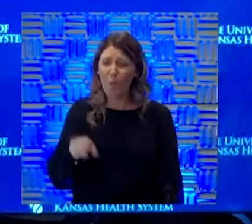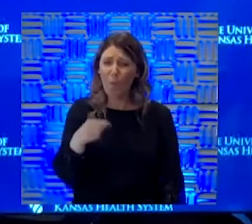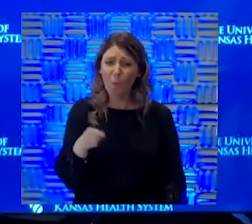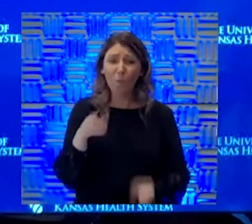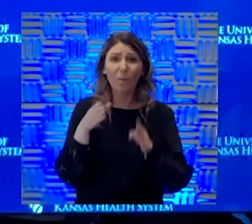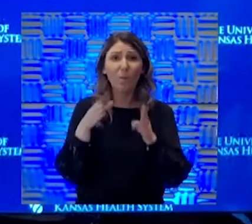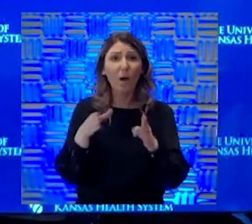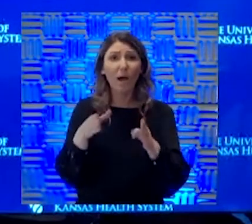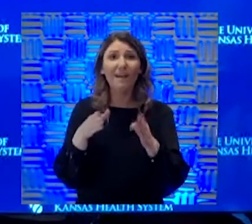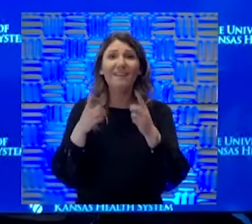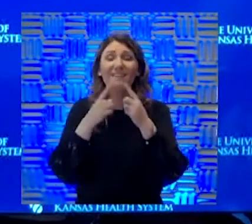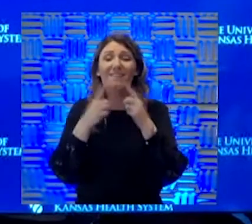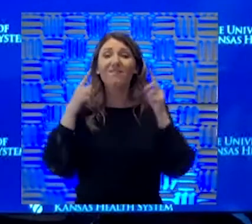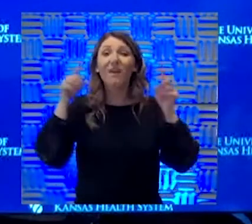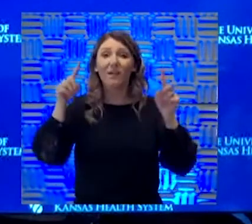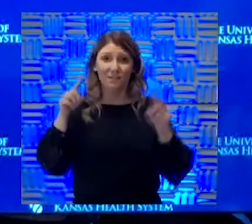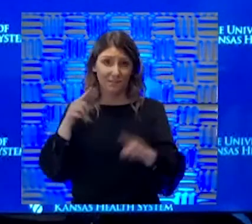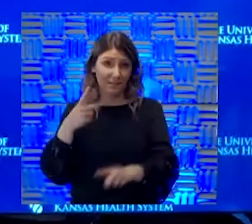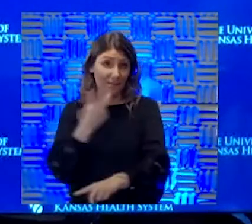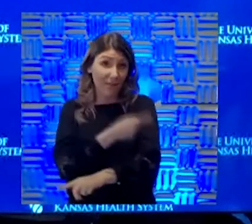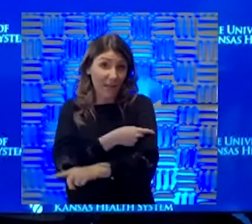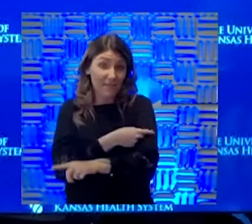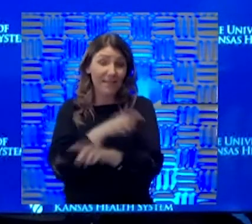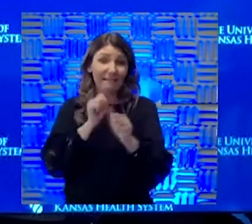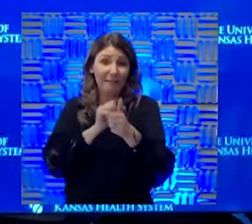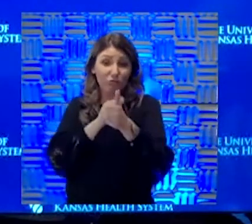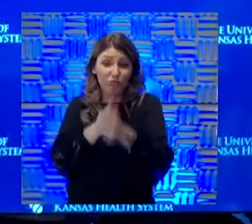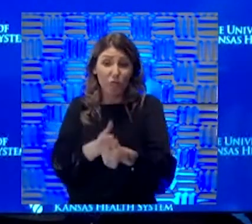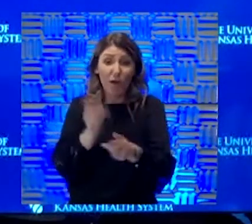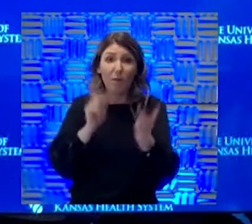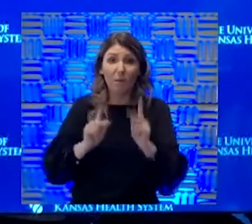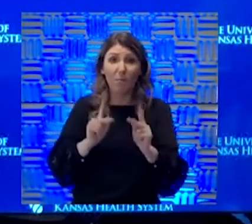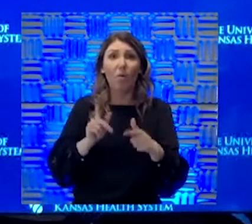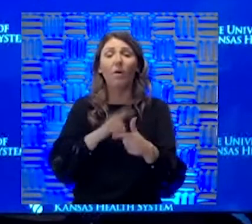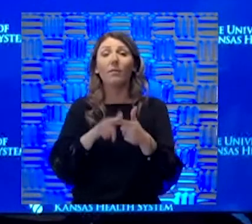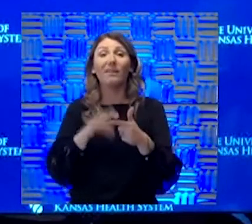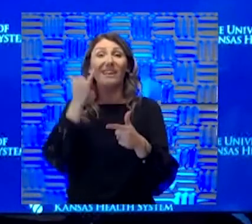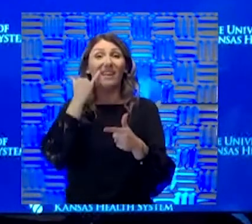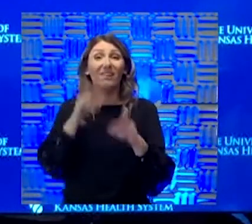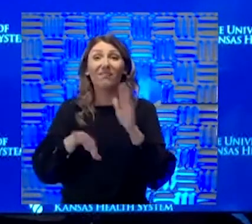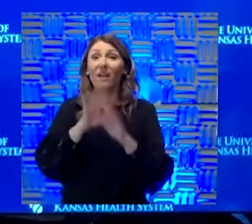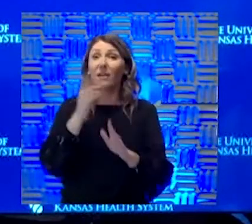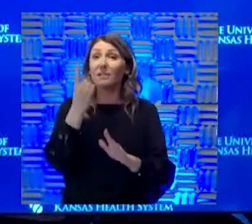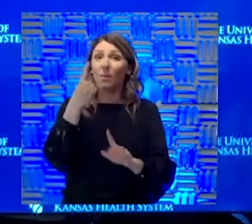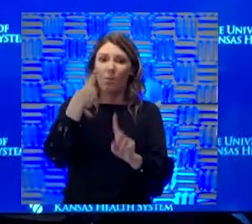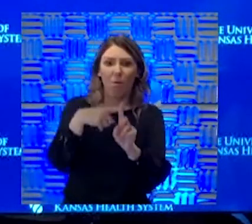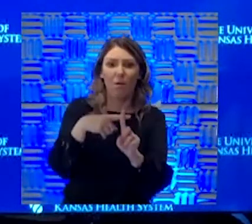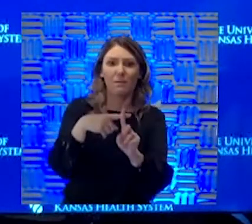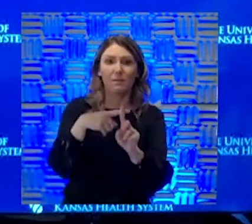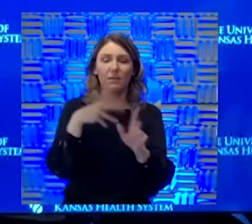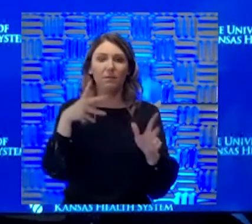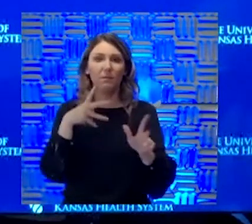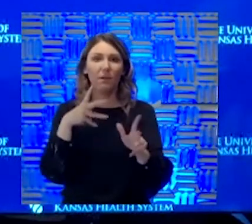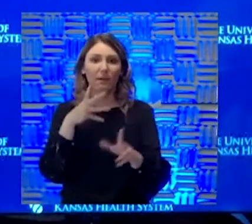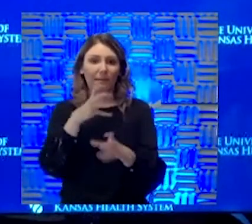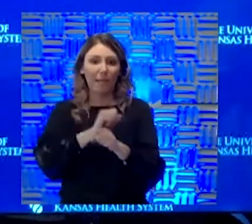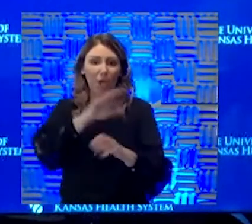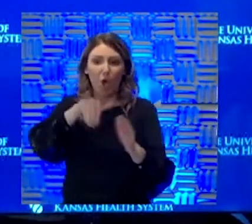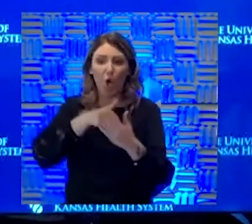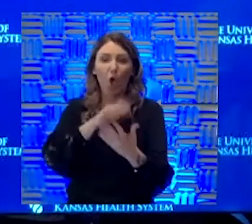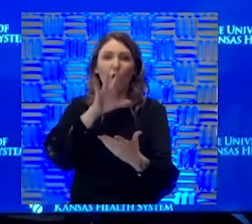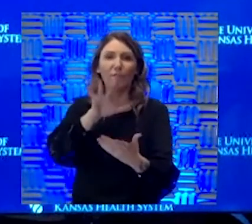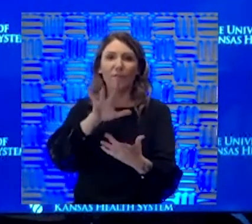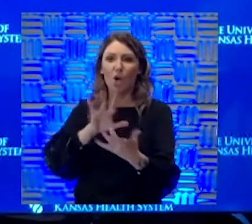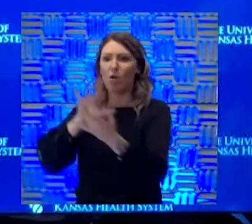is to have effective vaccines so you can track people, and then if you find someone who's positive, you can go get to all their contacts